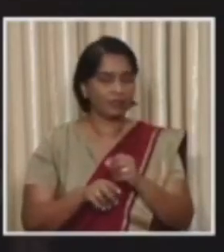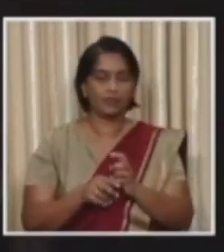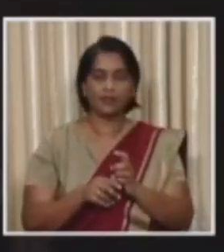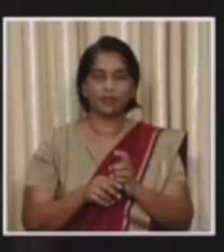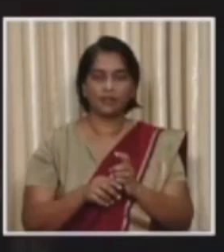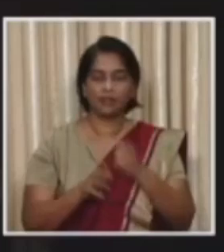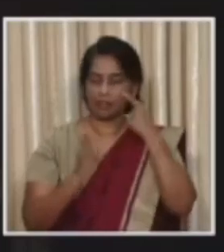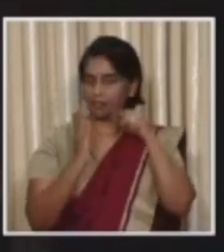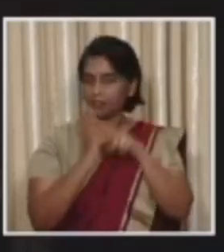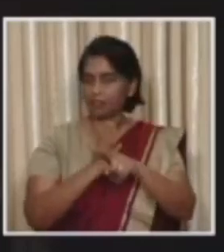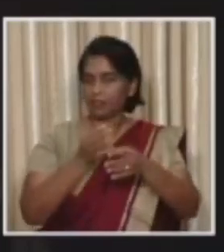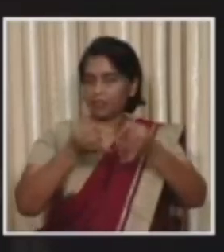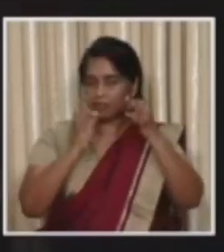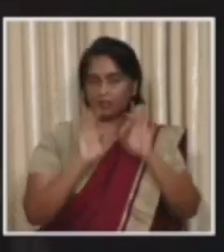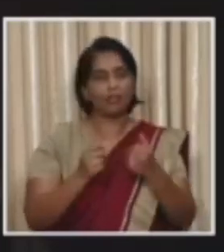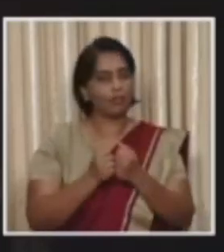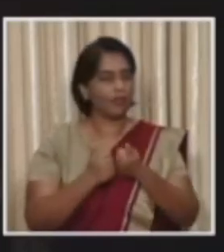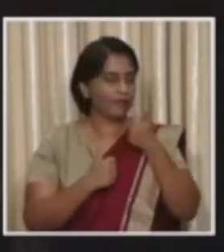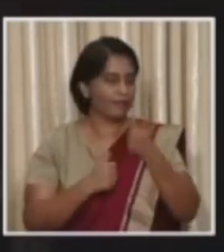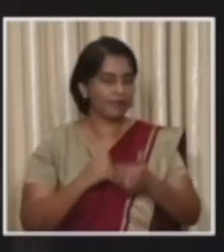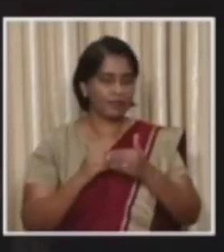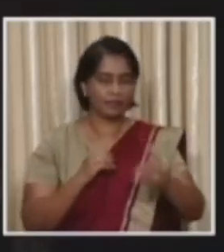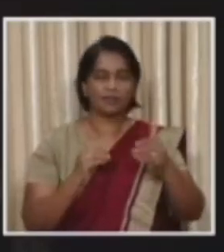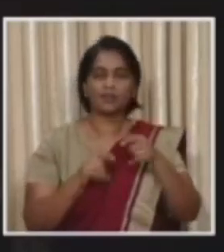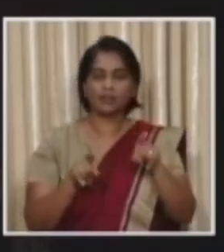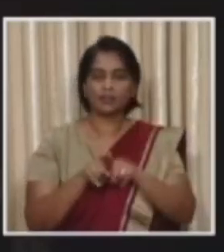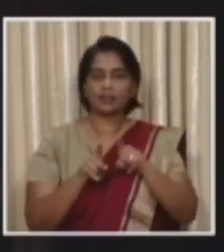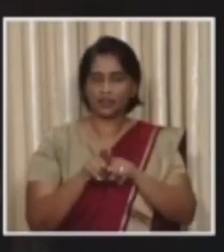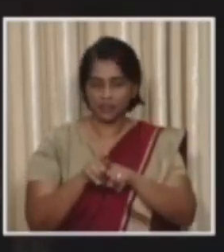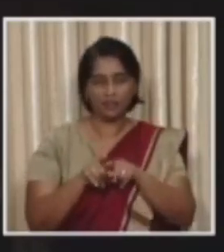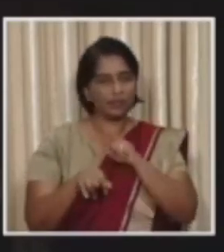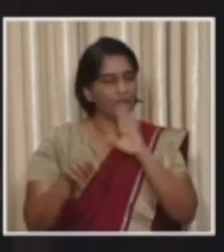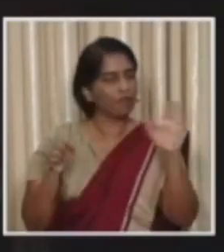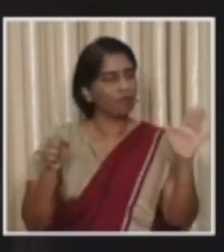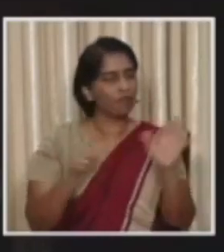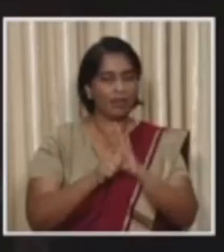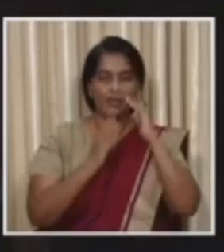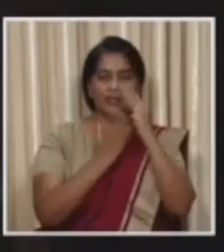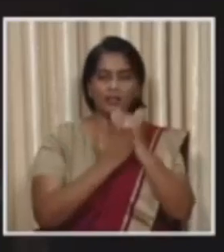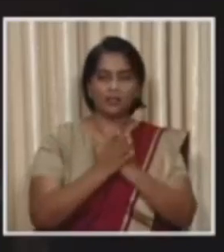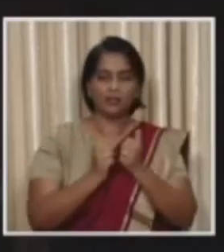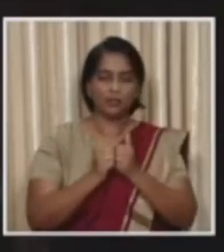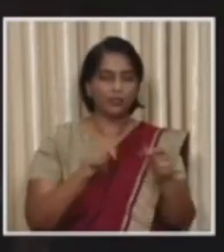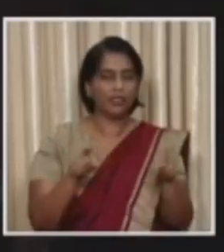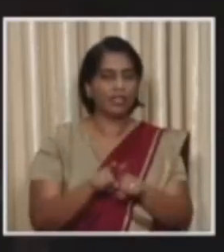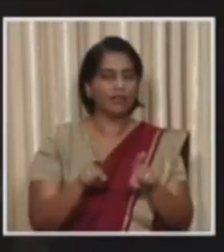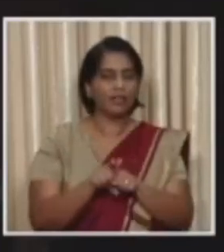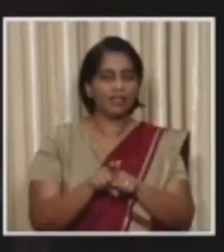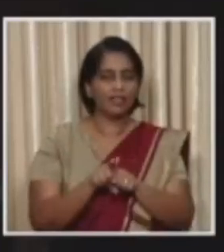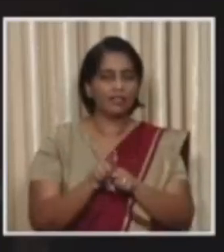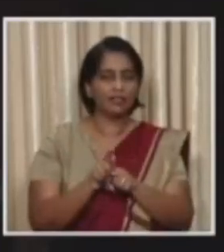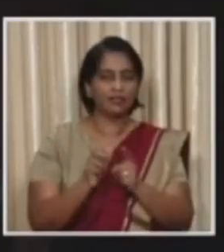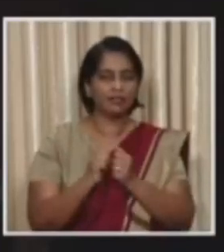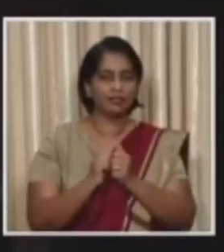transparencies had been taken completely out of the discussion table. So this